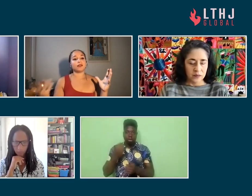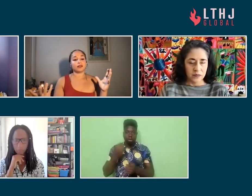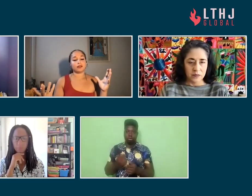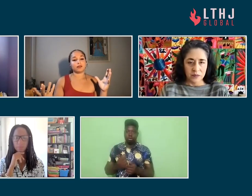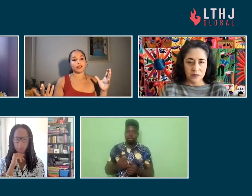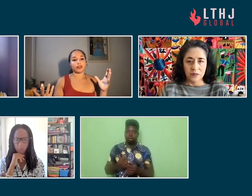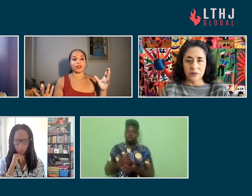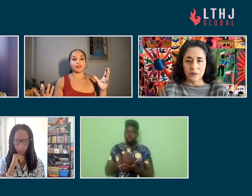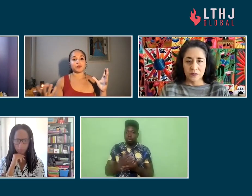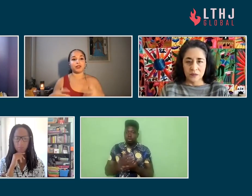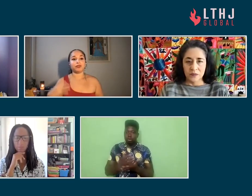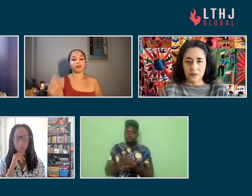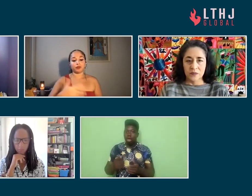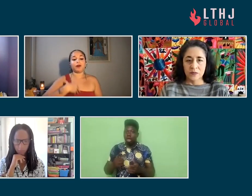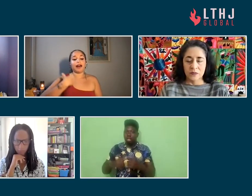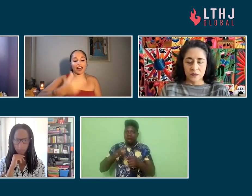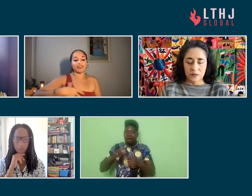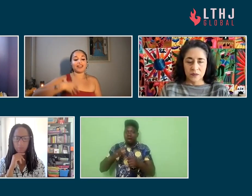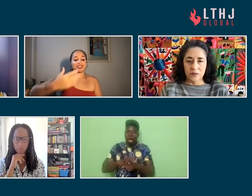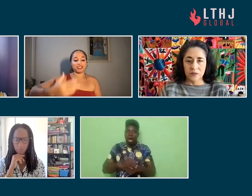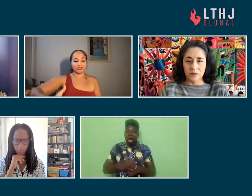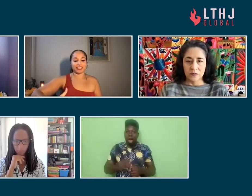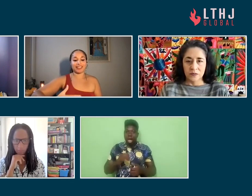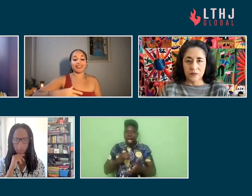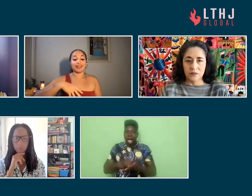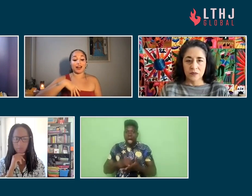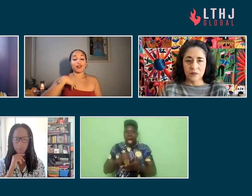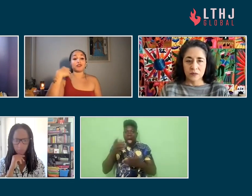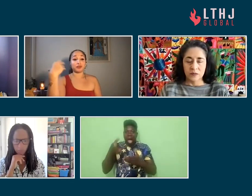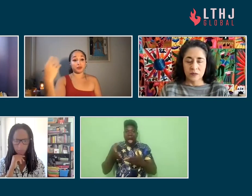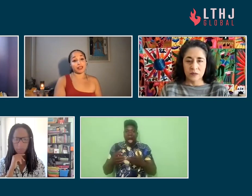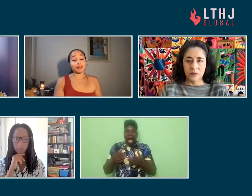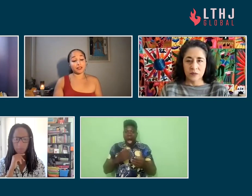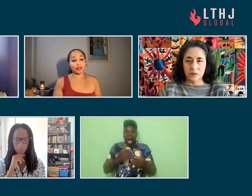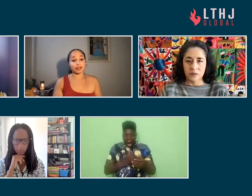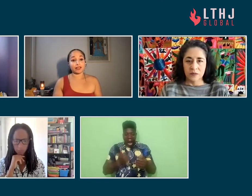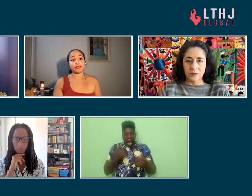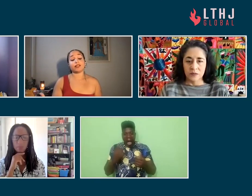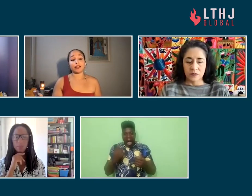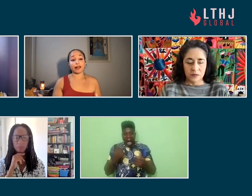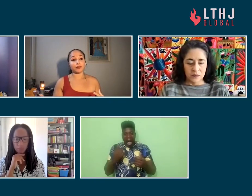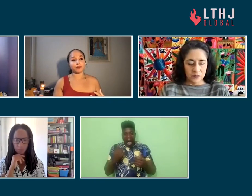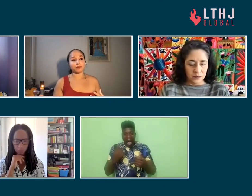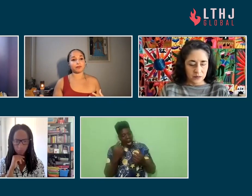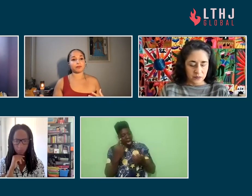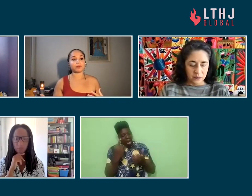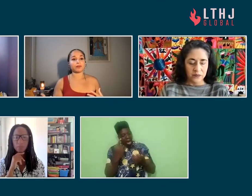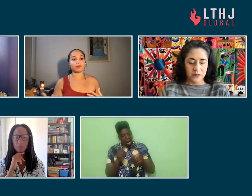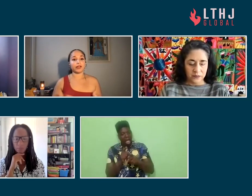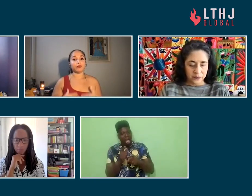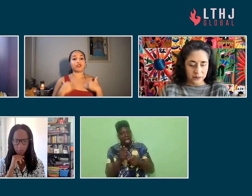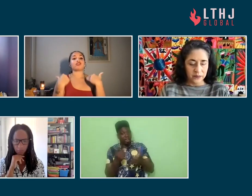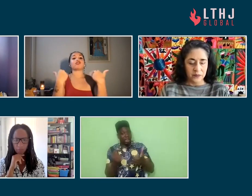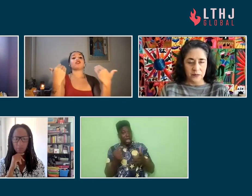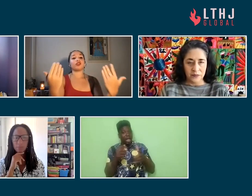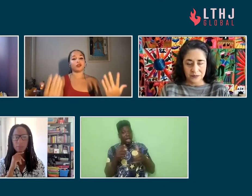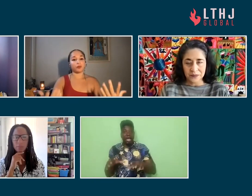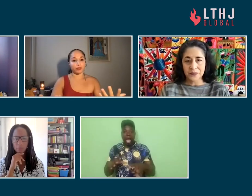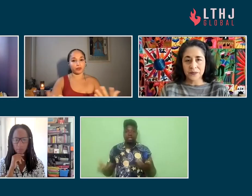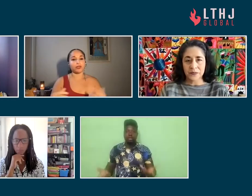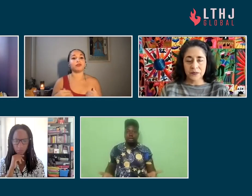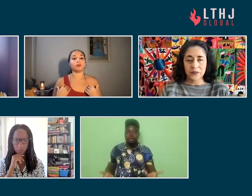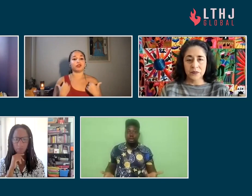all the space that there is when you haven't actually gone through those cycles that Leticia laid out